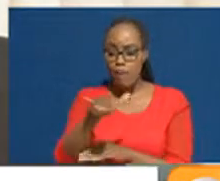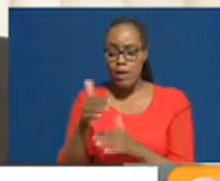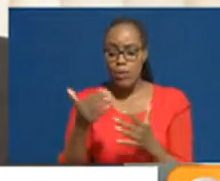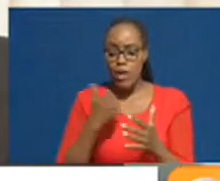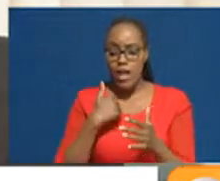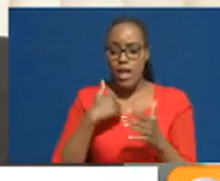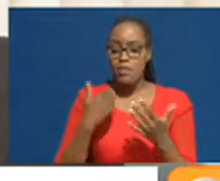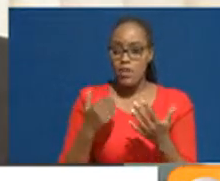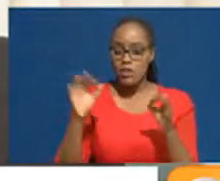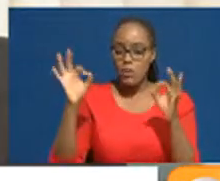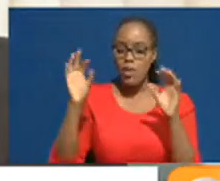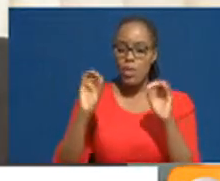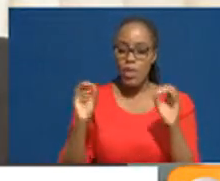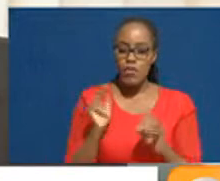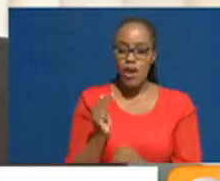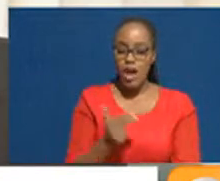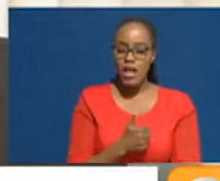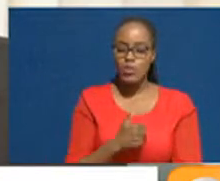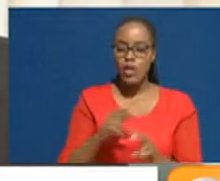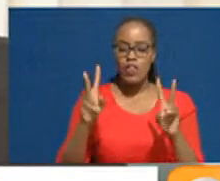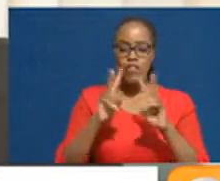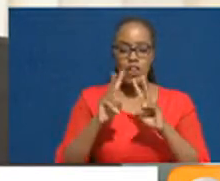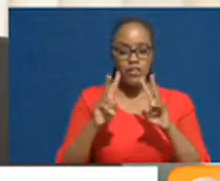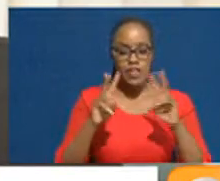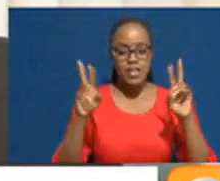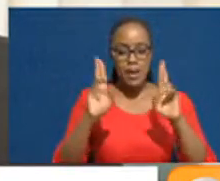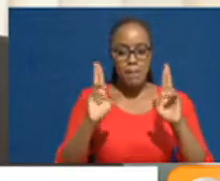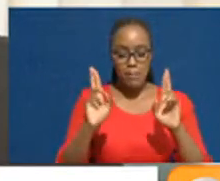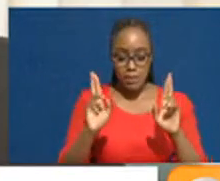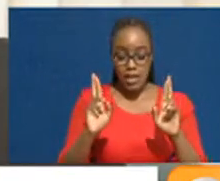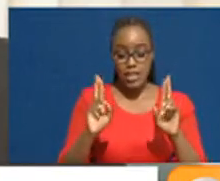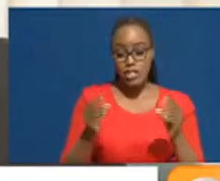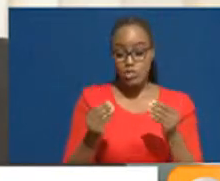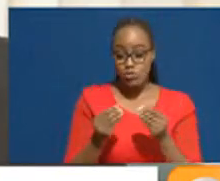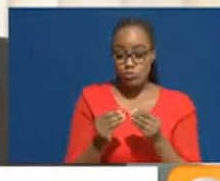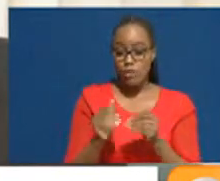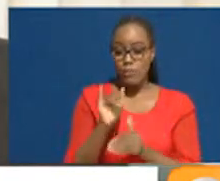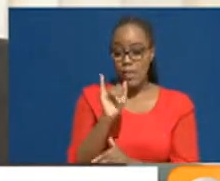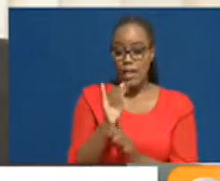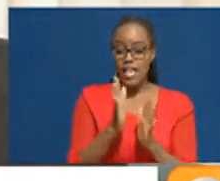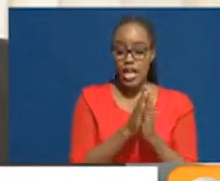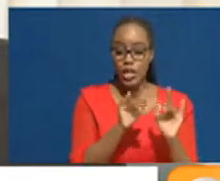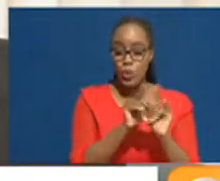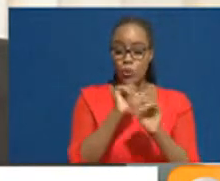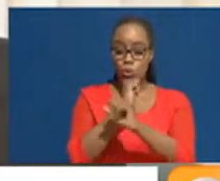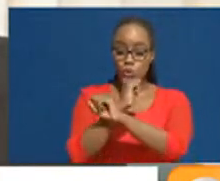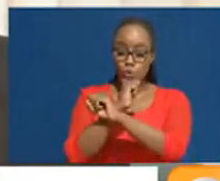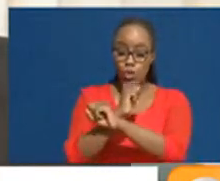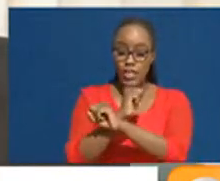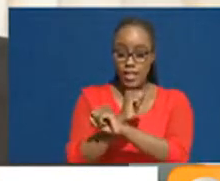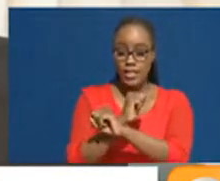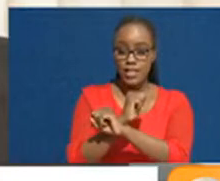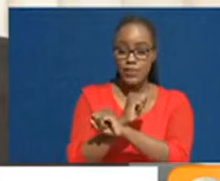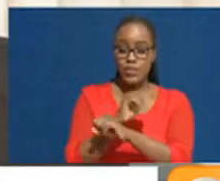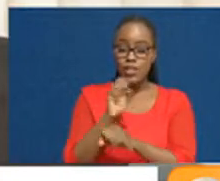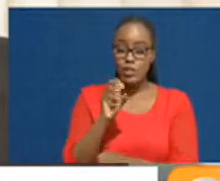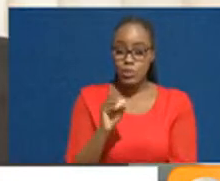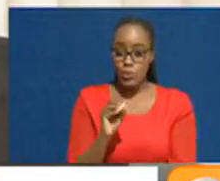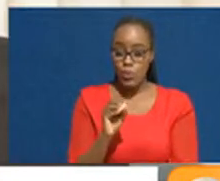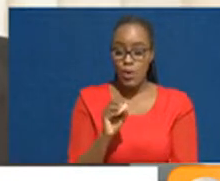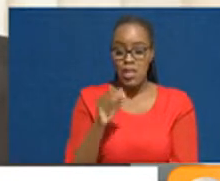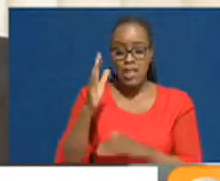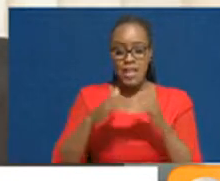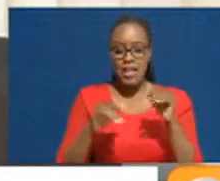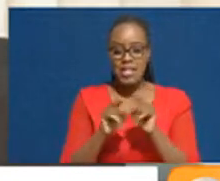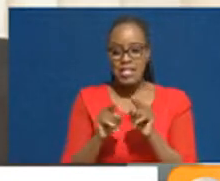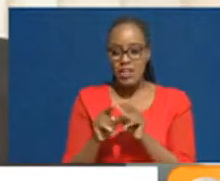being surprised to a place of not being very prepared to counter it, and also to prevent it. So other than